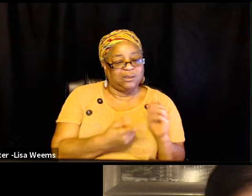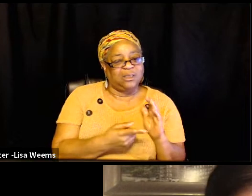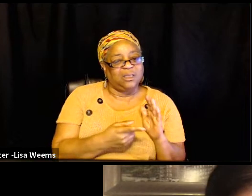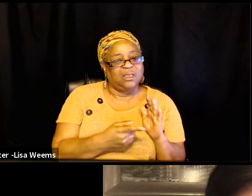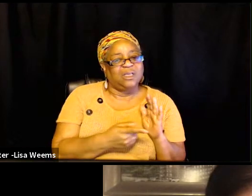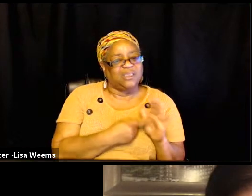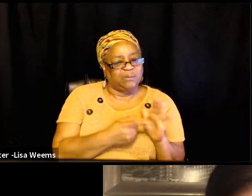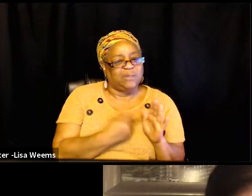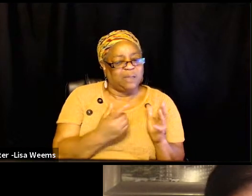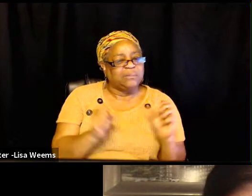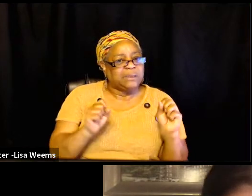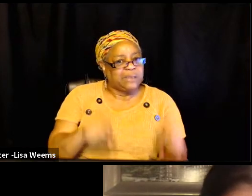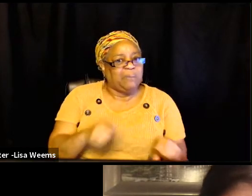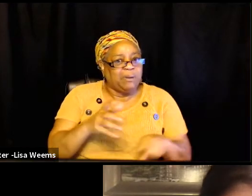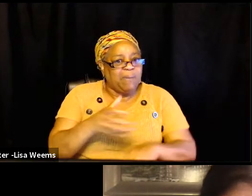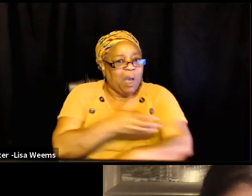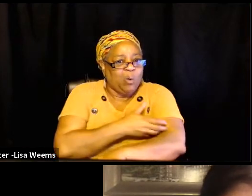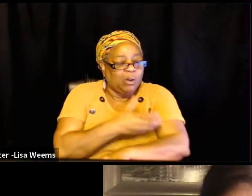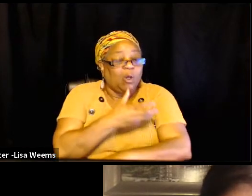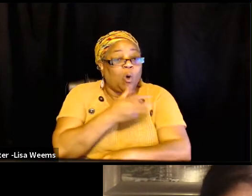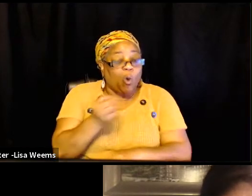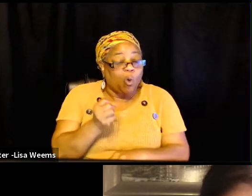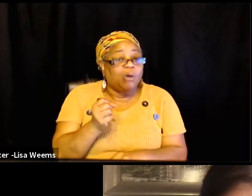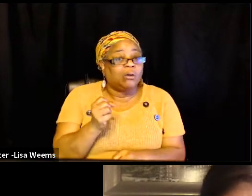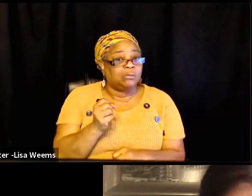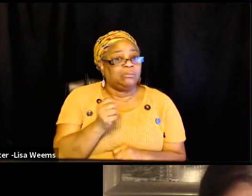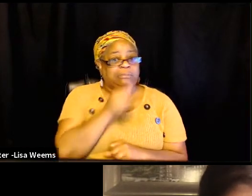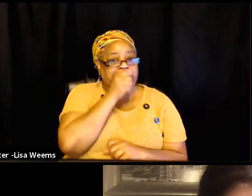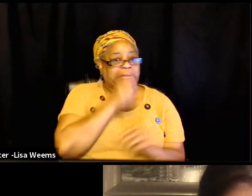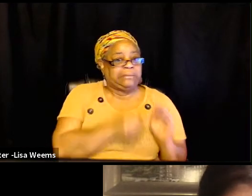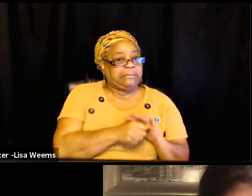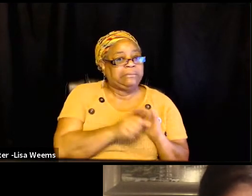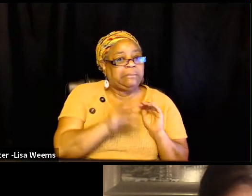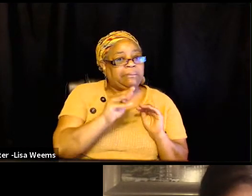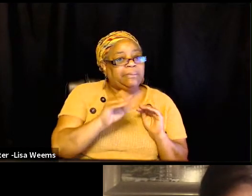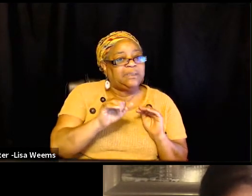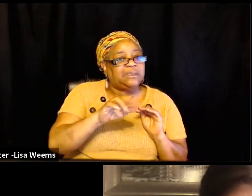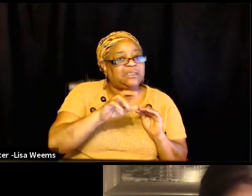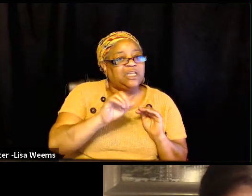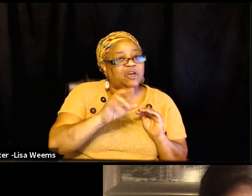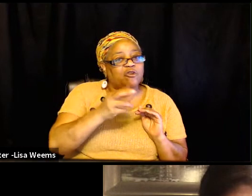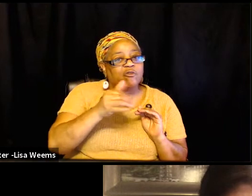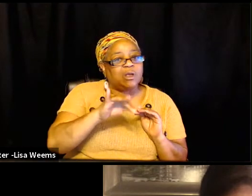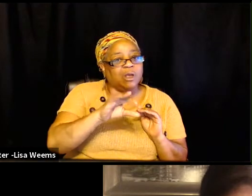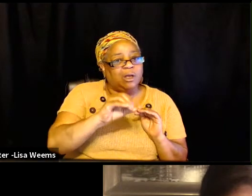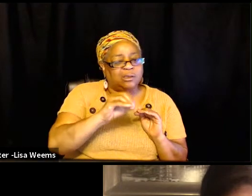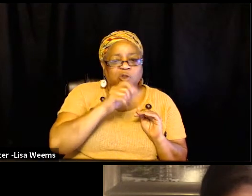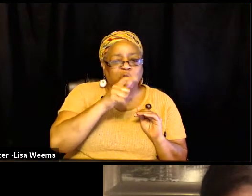powerful and very mysterious that you don't really realize it until you see it many years later. You're like, oh,